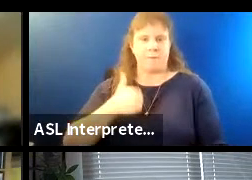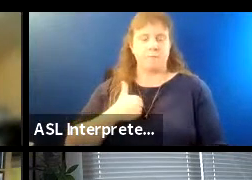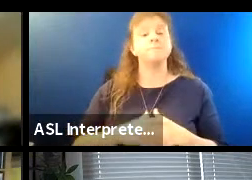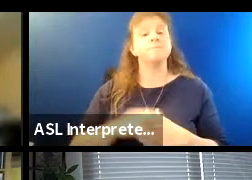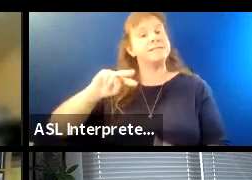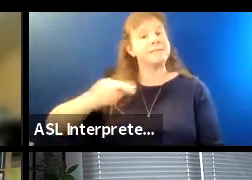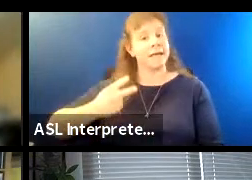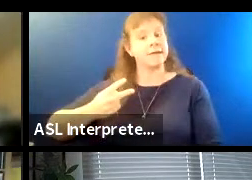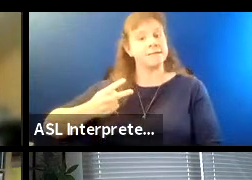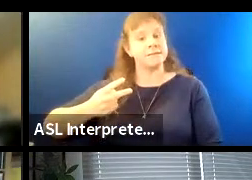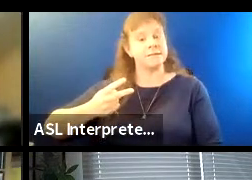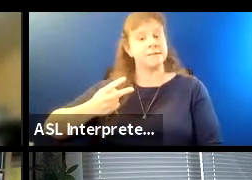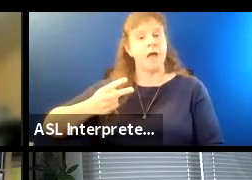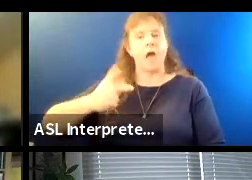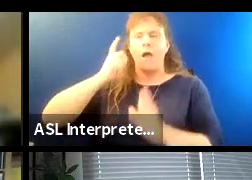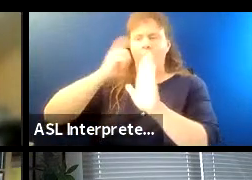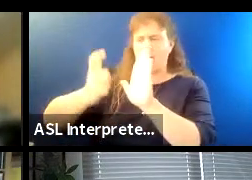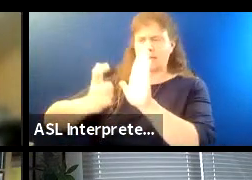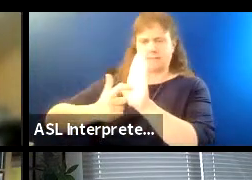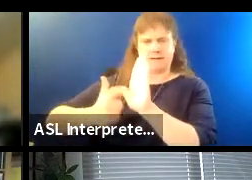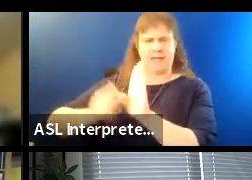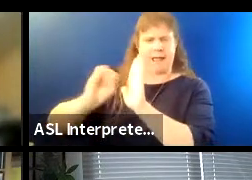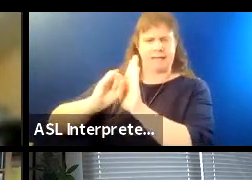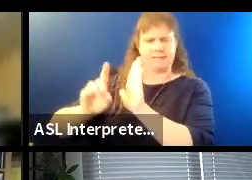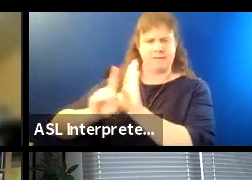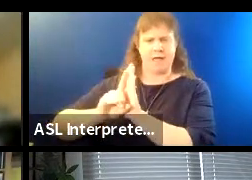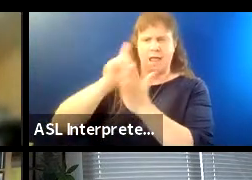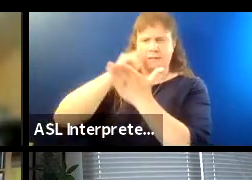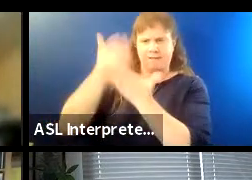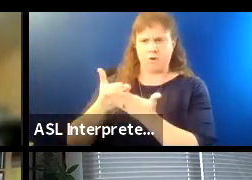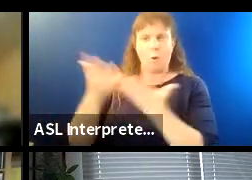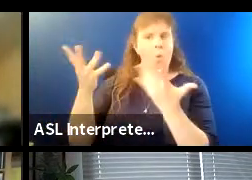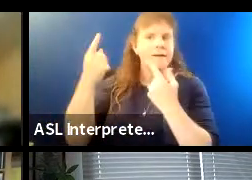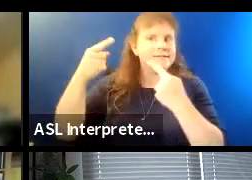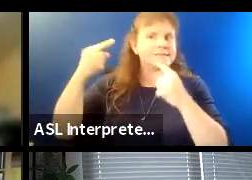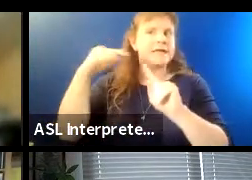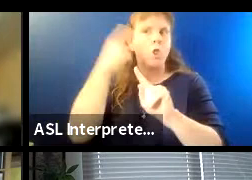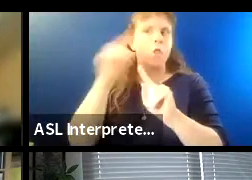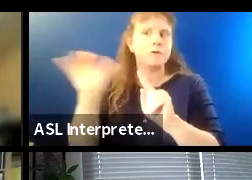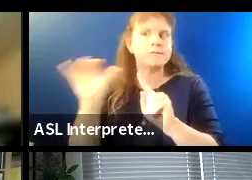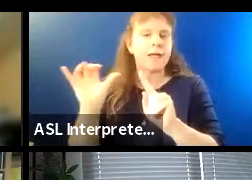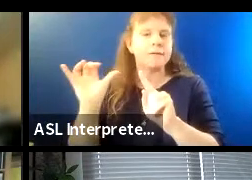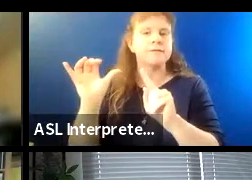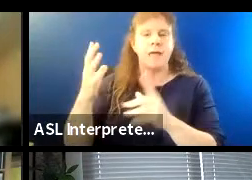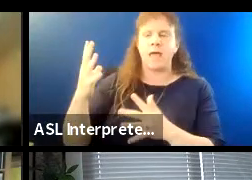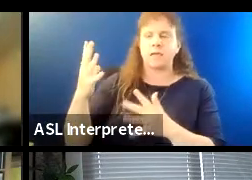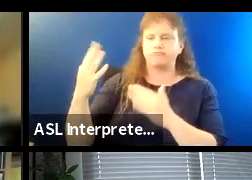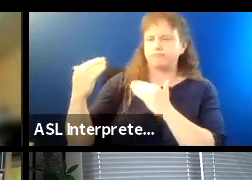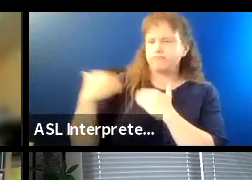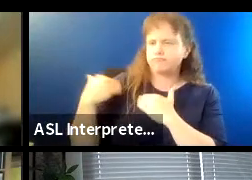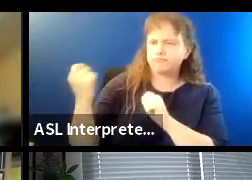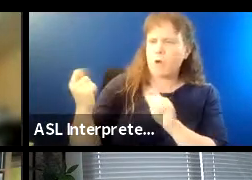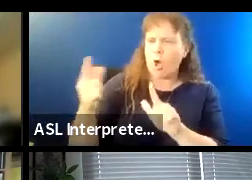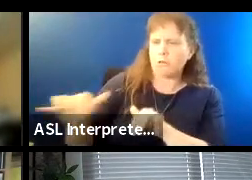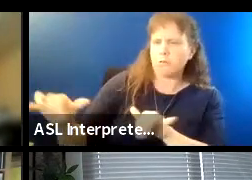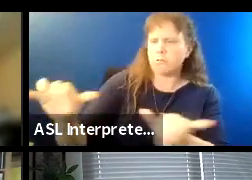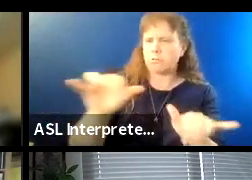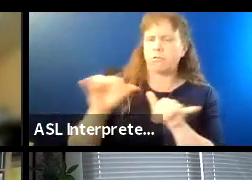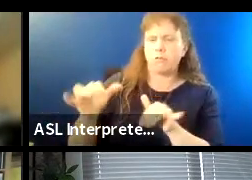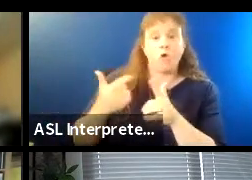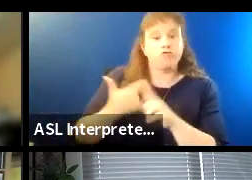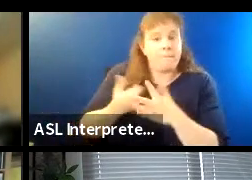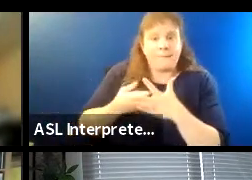and confirming what success looked like from the front, expectations with, and accountability for all of our parties from the onset with